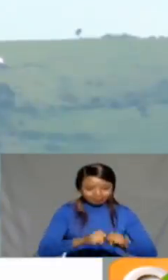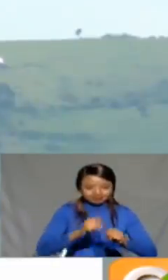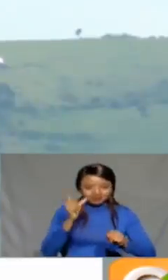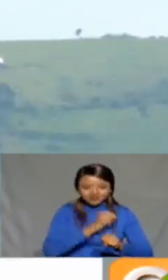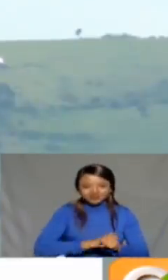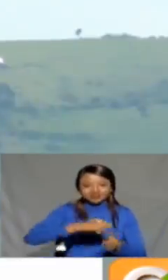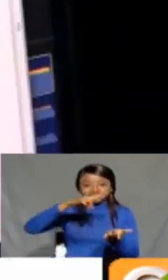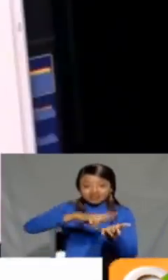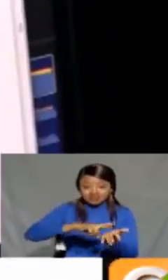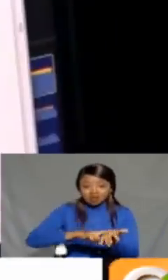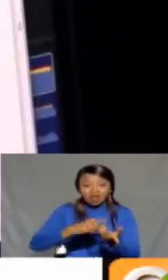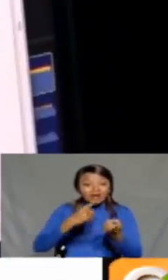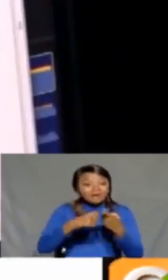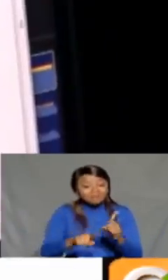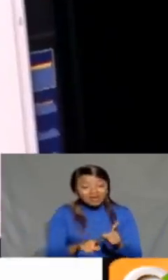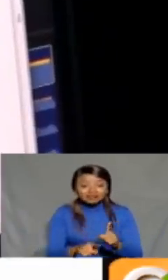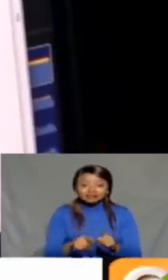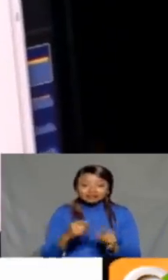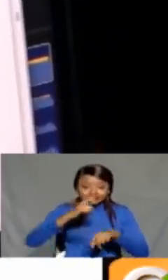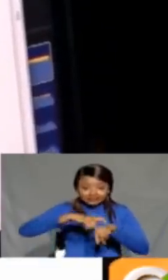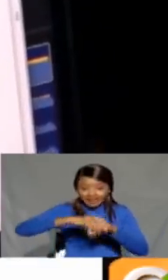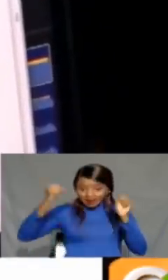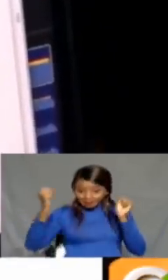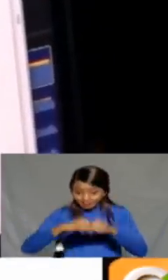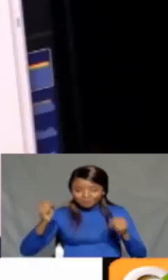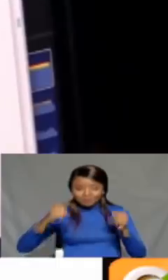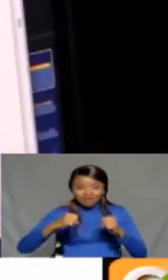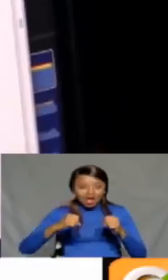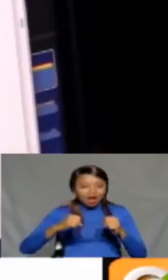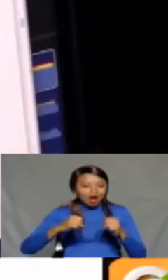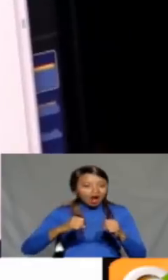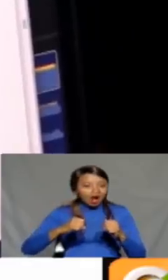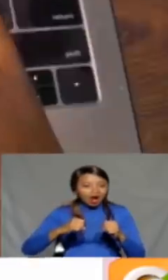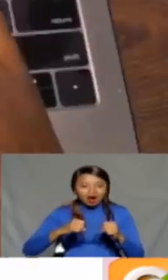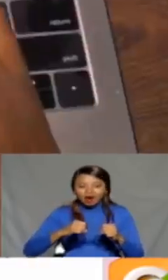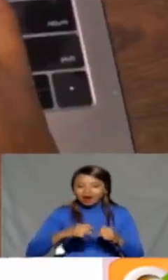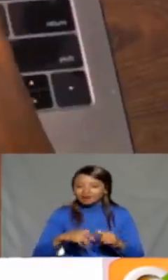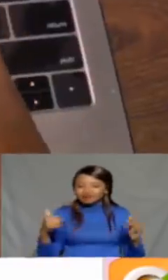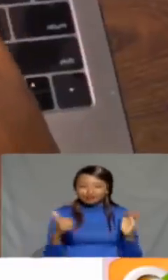registration. The issuance of the consent literally opened a Pandora's box.